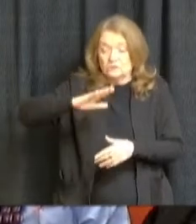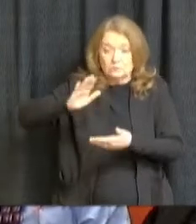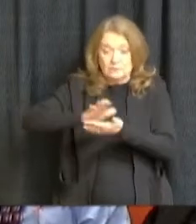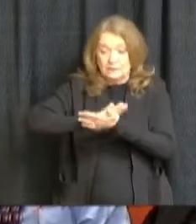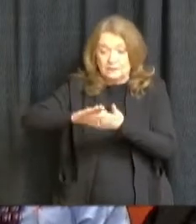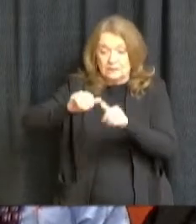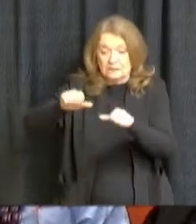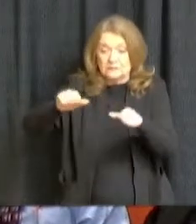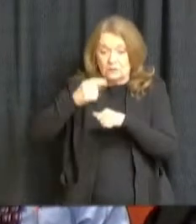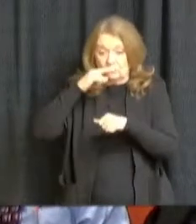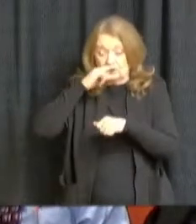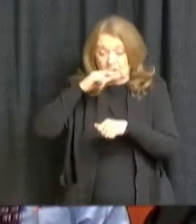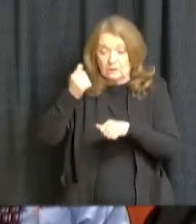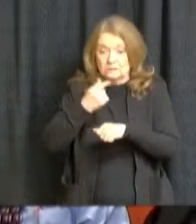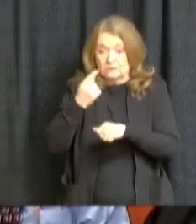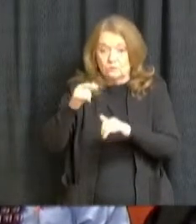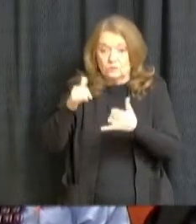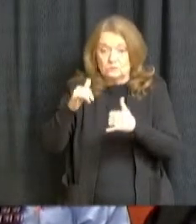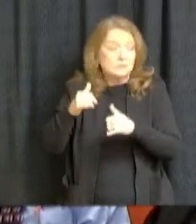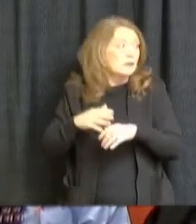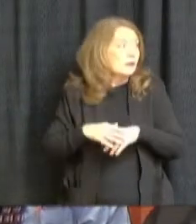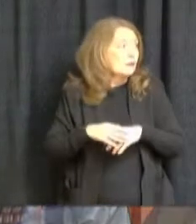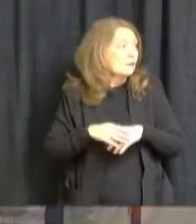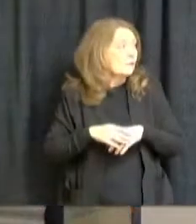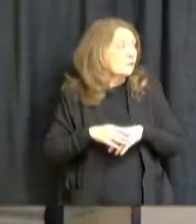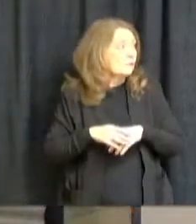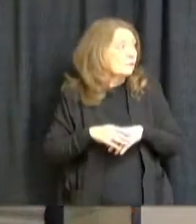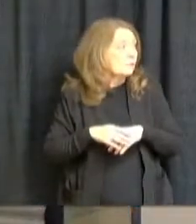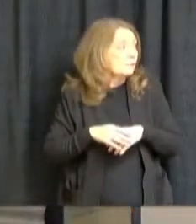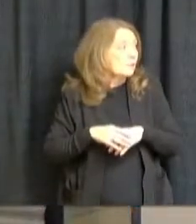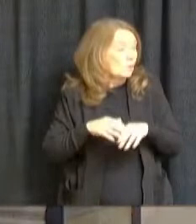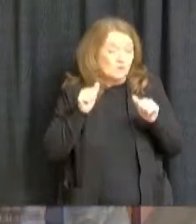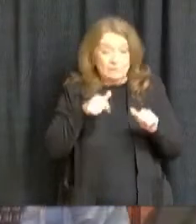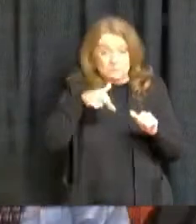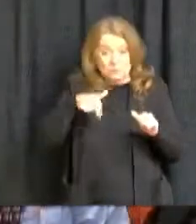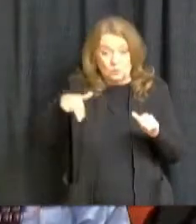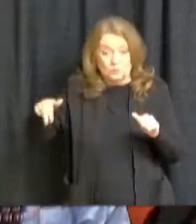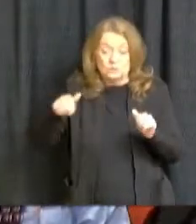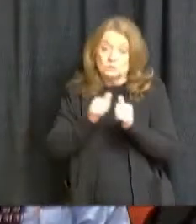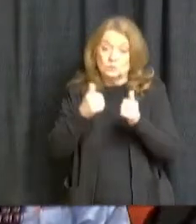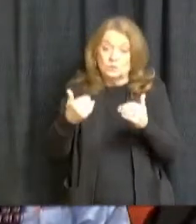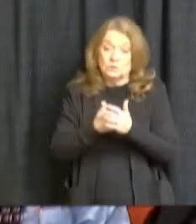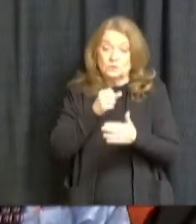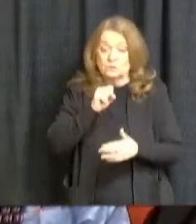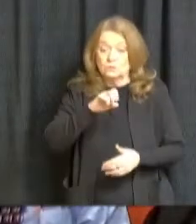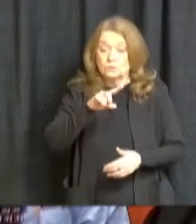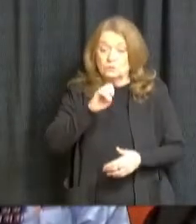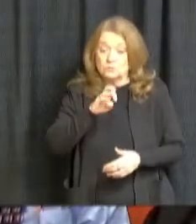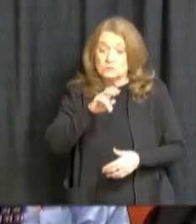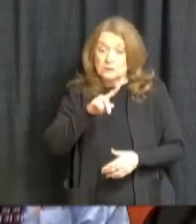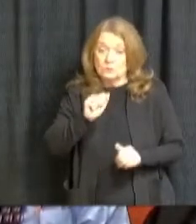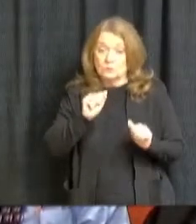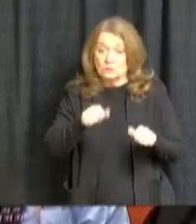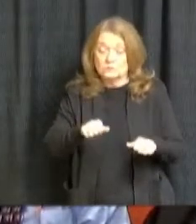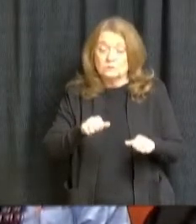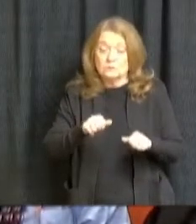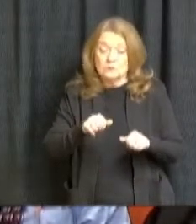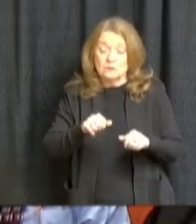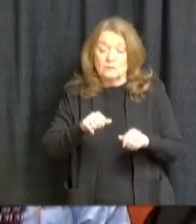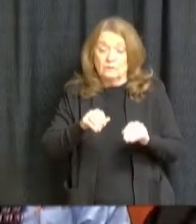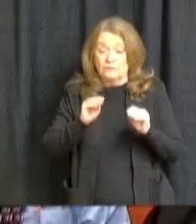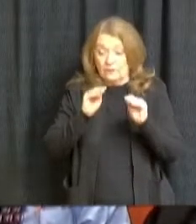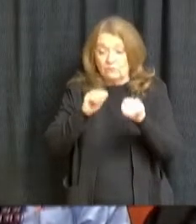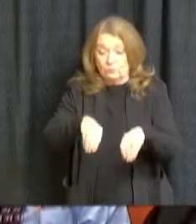area for these kids and everyone to play. Am I going to be able to walk to it? With the new sidewalks, we will. They have installed the sidewalks from